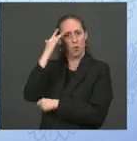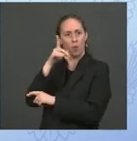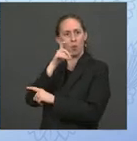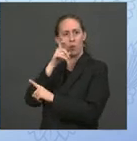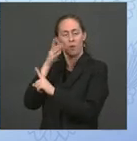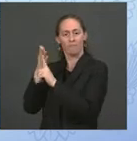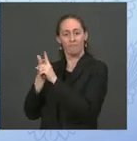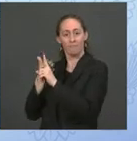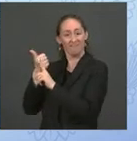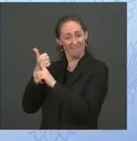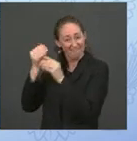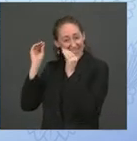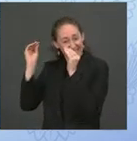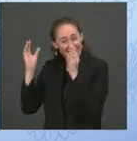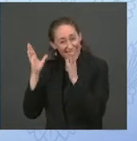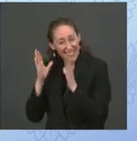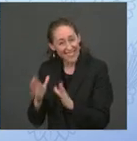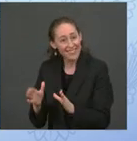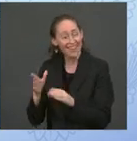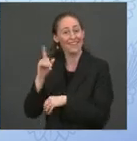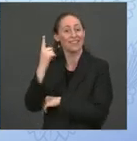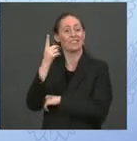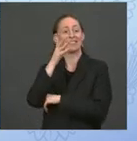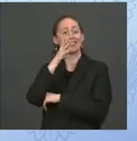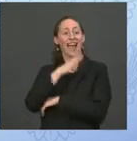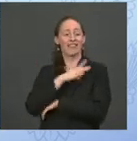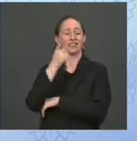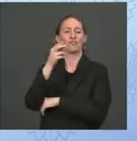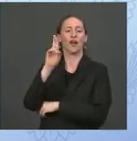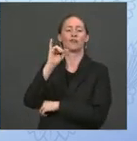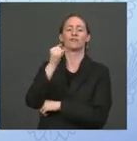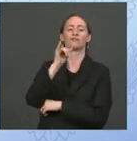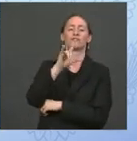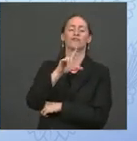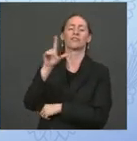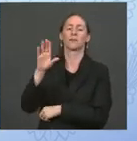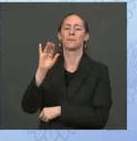herself, First Lady Dr. Jill Biden.